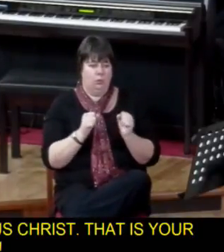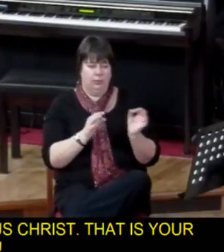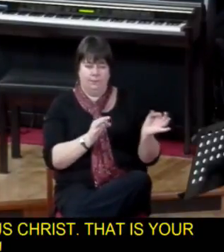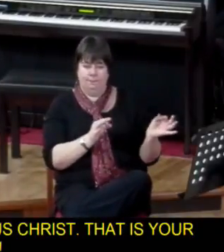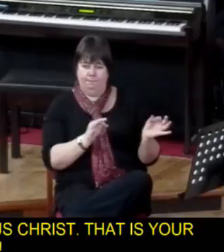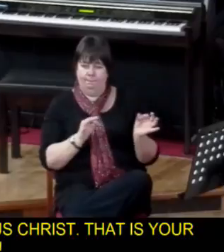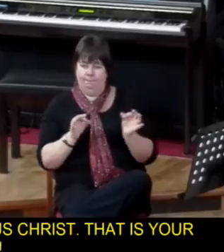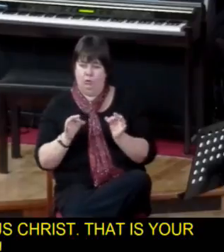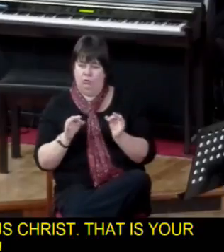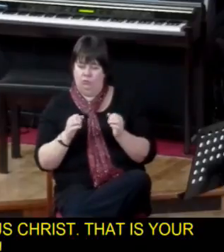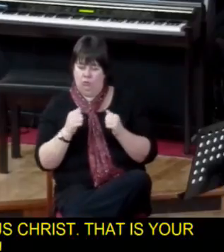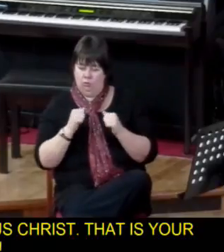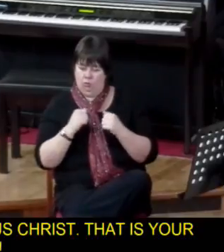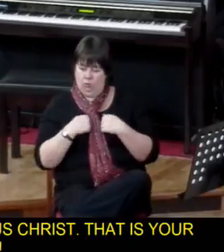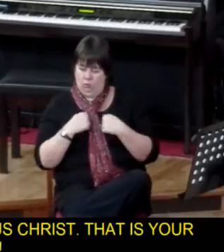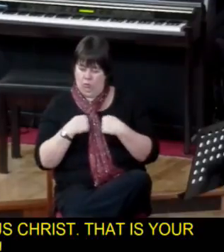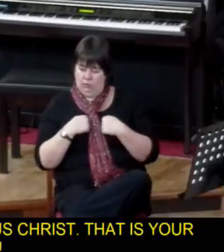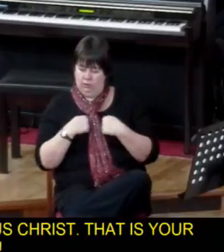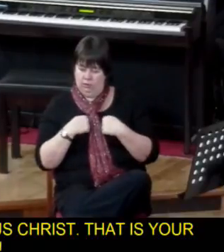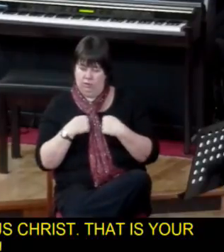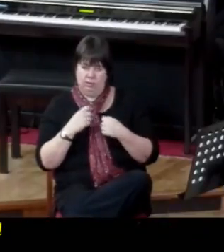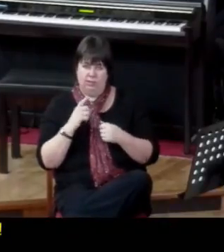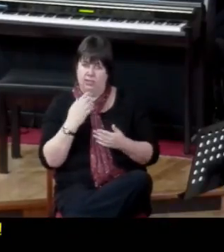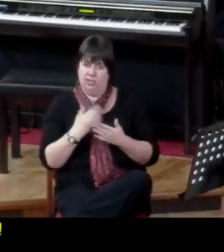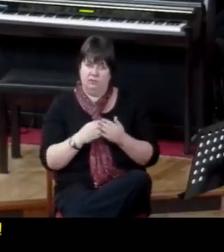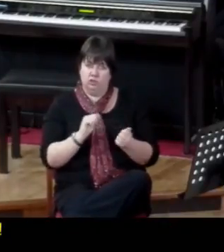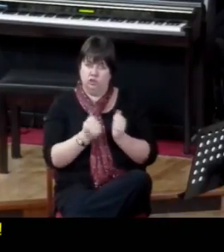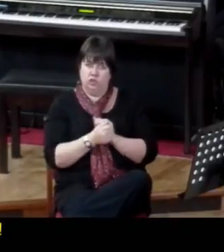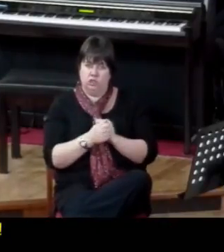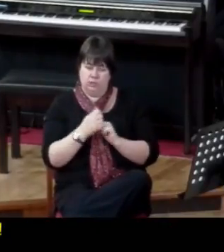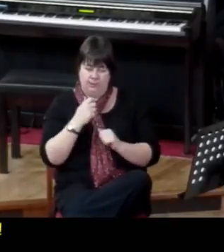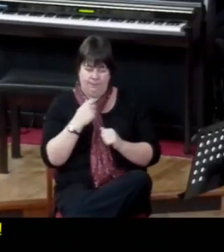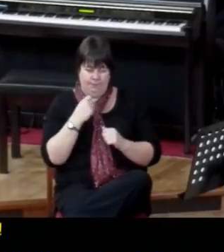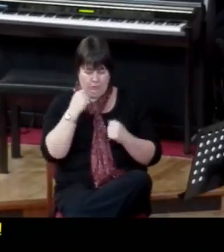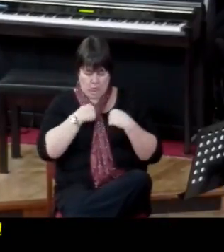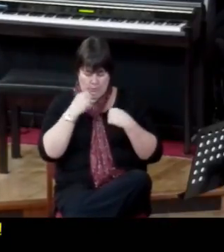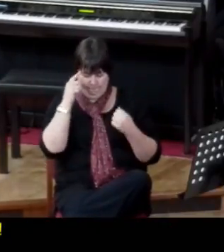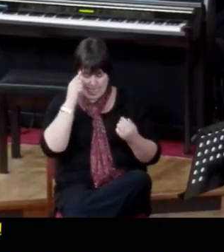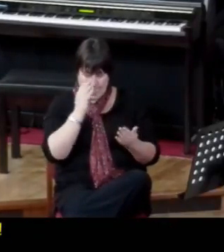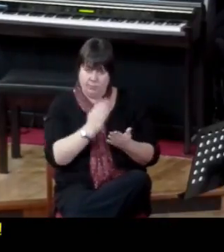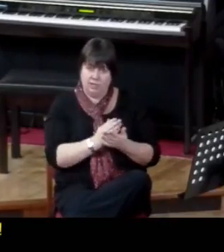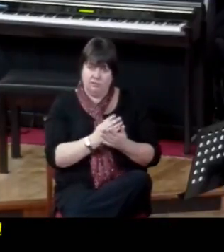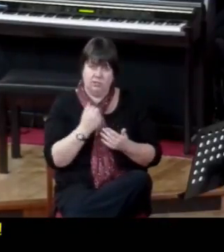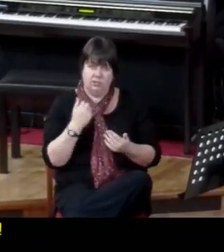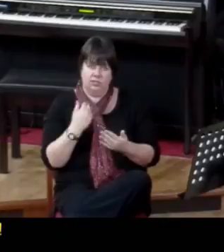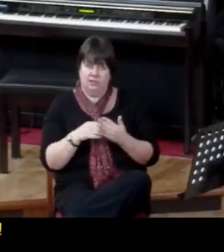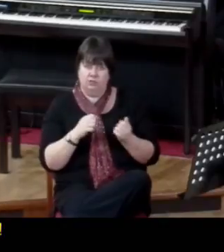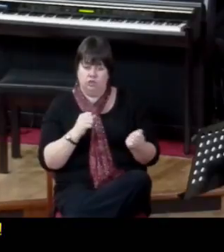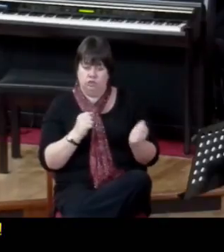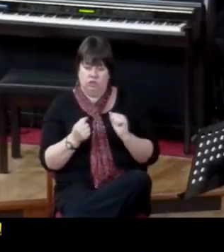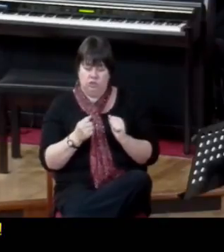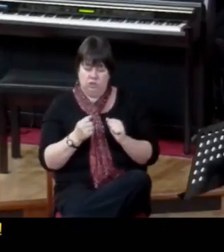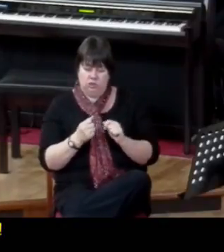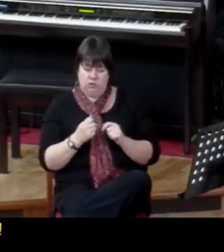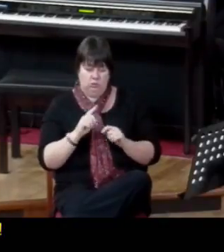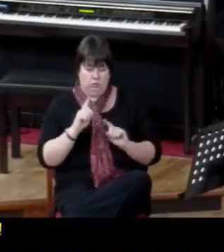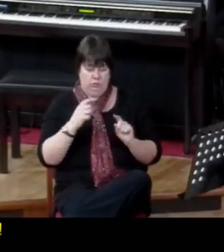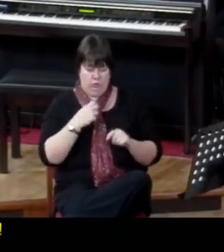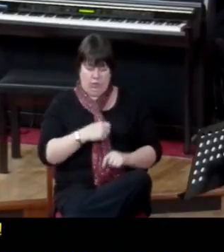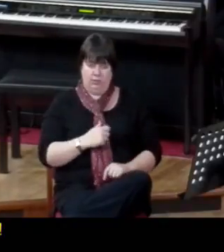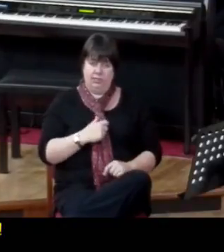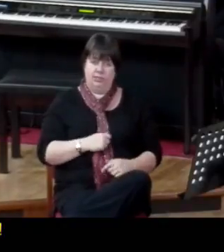shift his position, didn't shift his beliefs, didn't shift his faith, none of that. But he